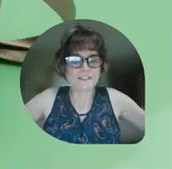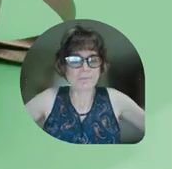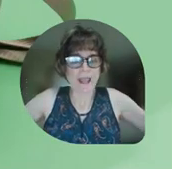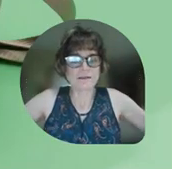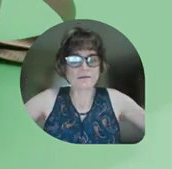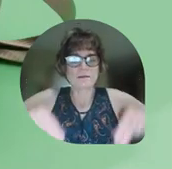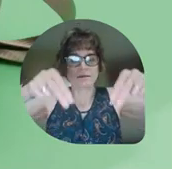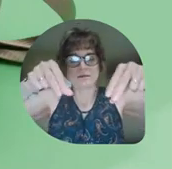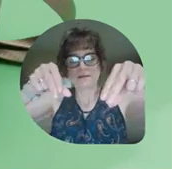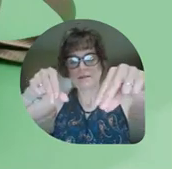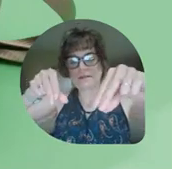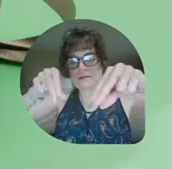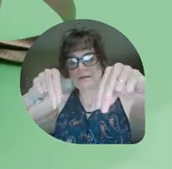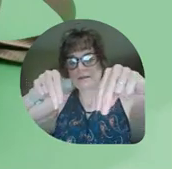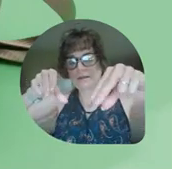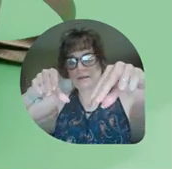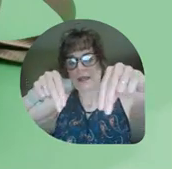your waistband.